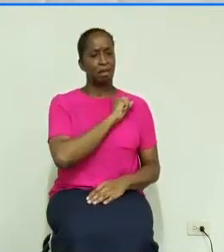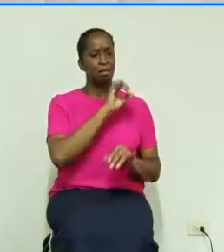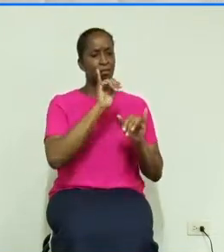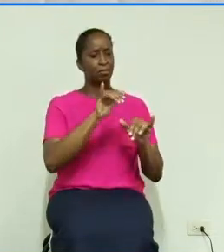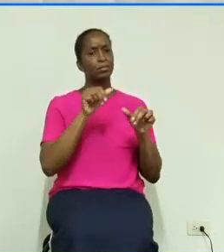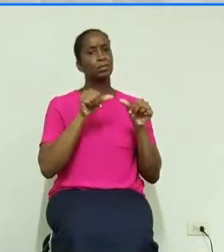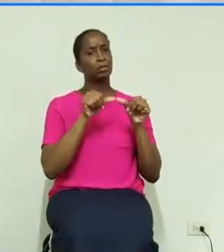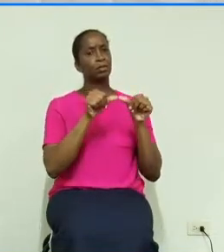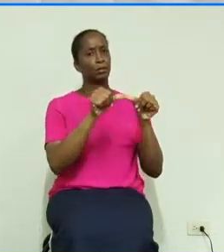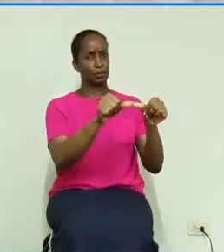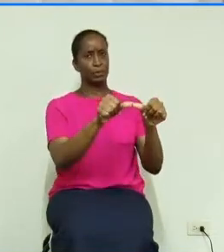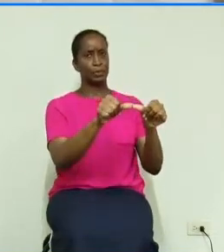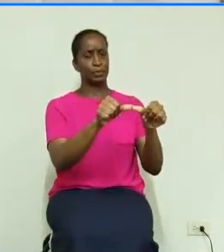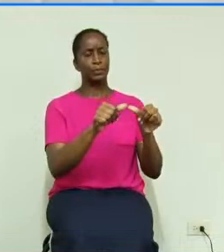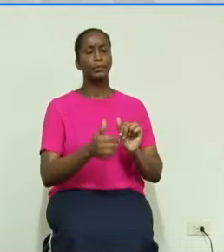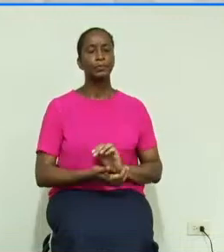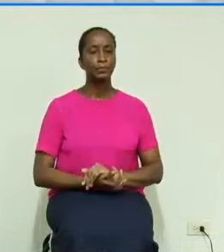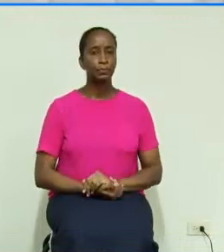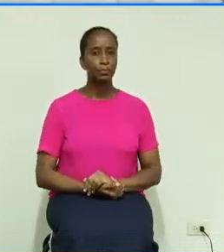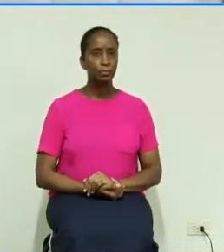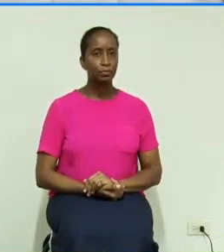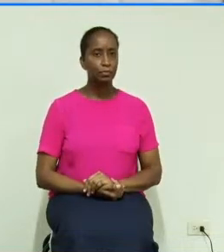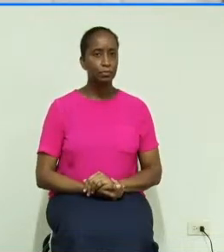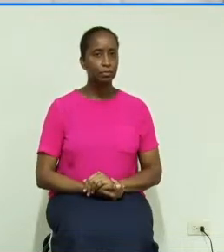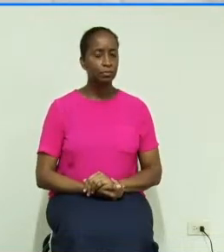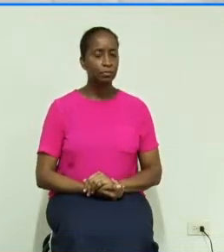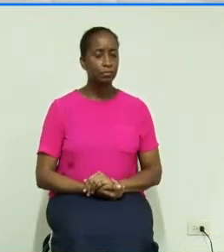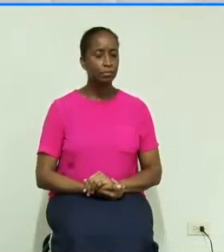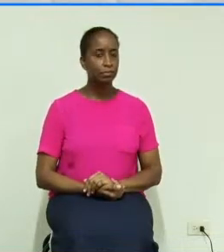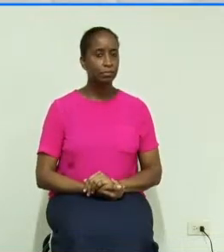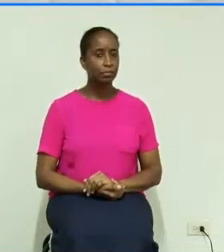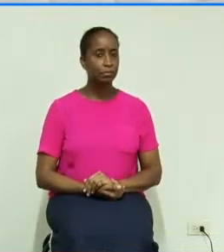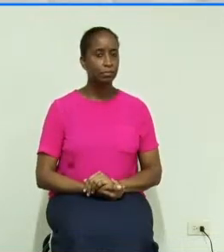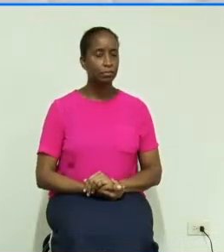There is no, as it were,